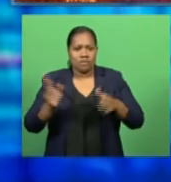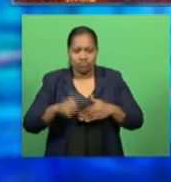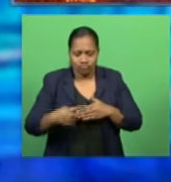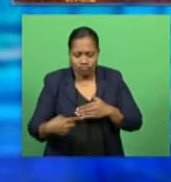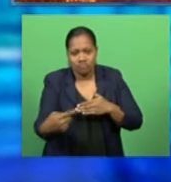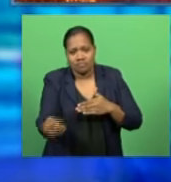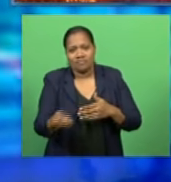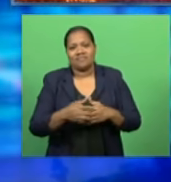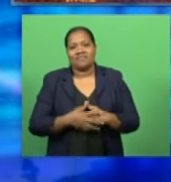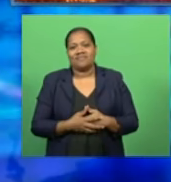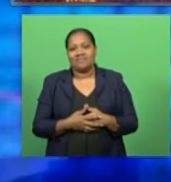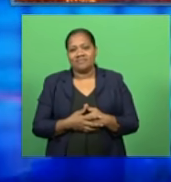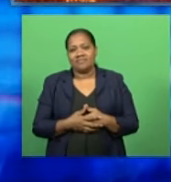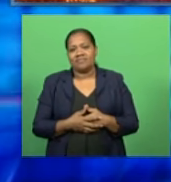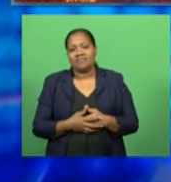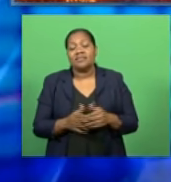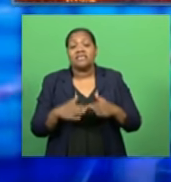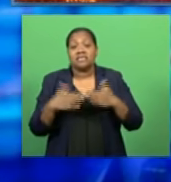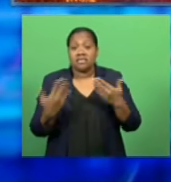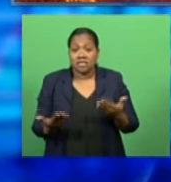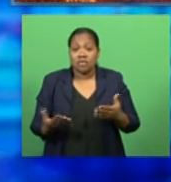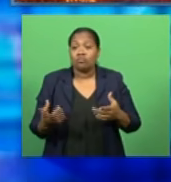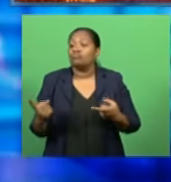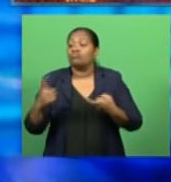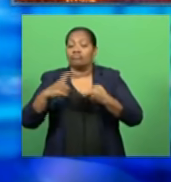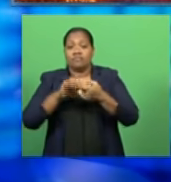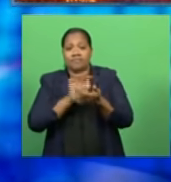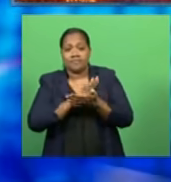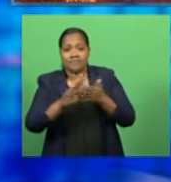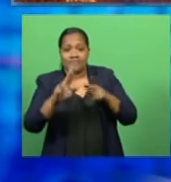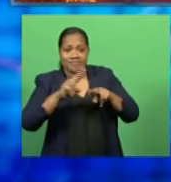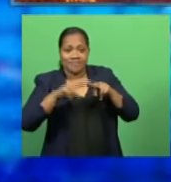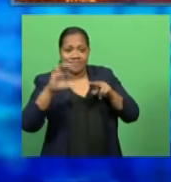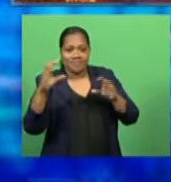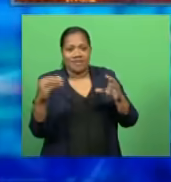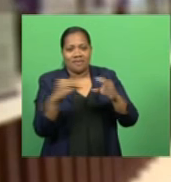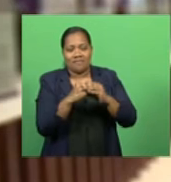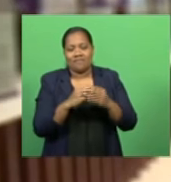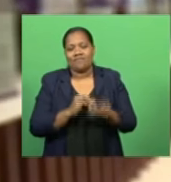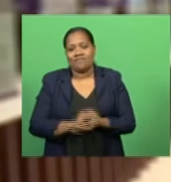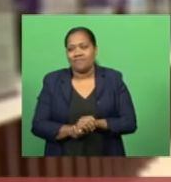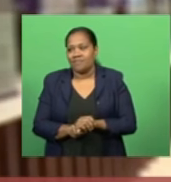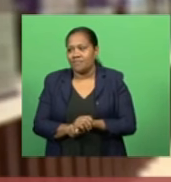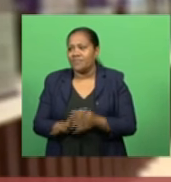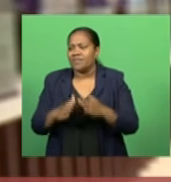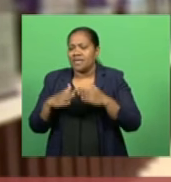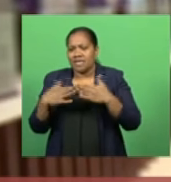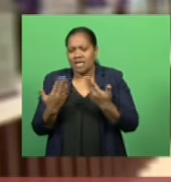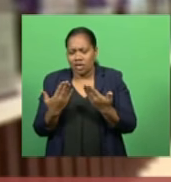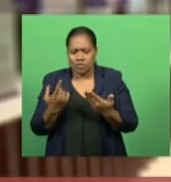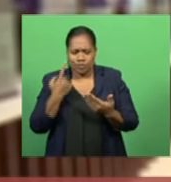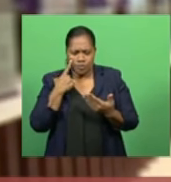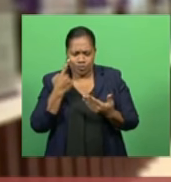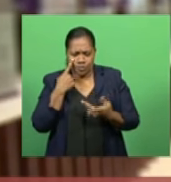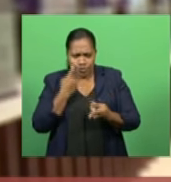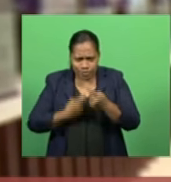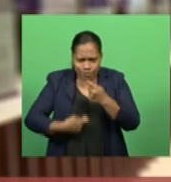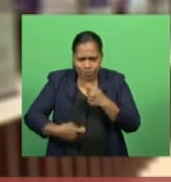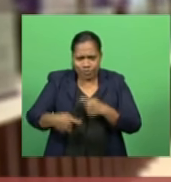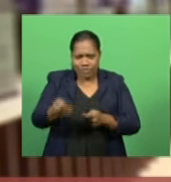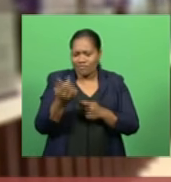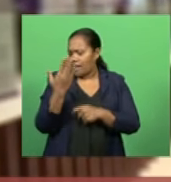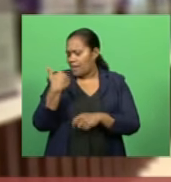We now join Sinifer from HFC Bank with the latest from the stock market. Let's review the trading on the SPX platform last